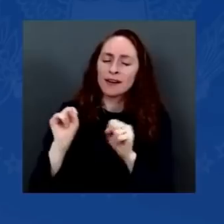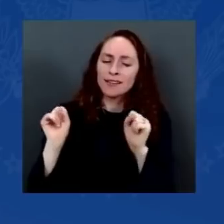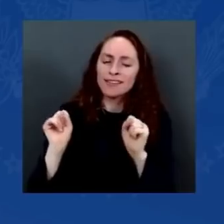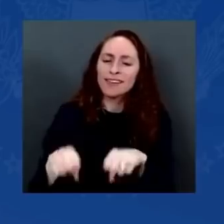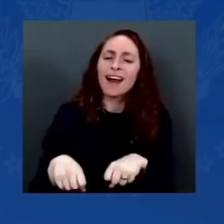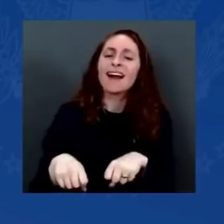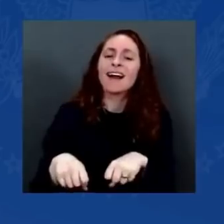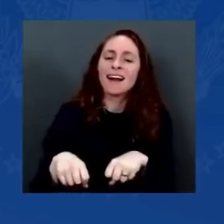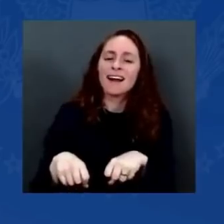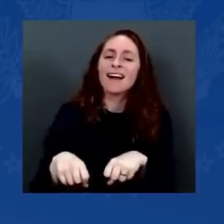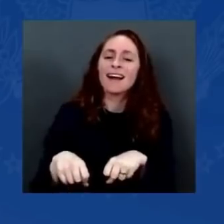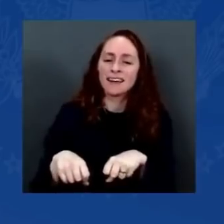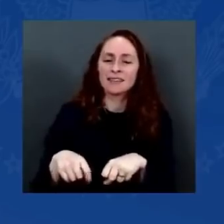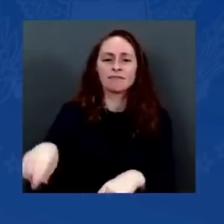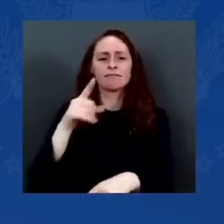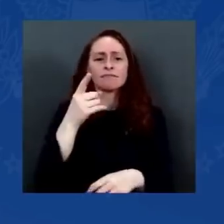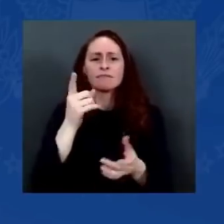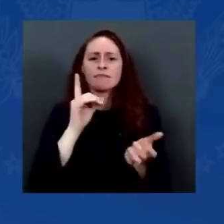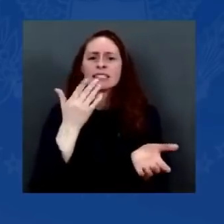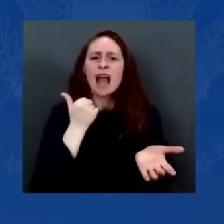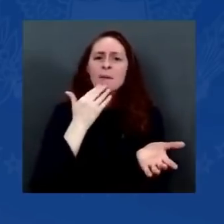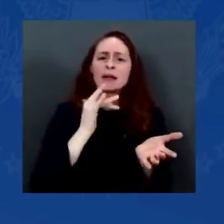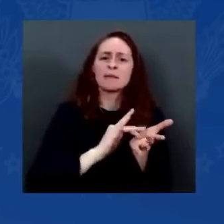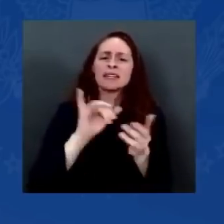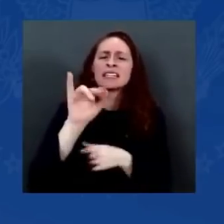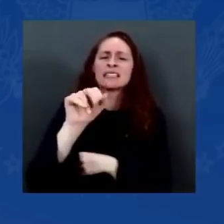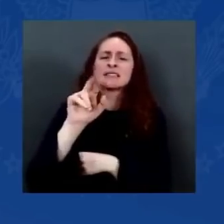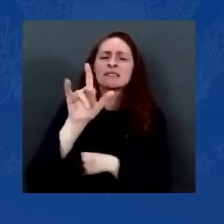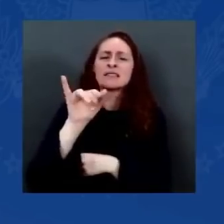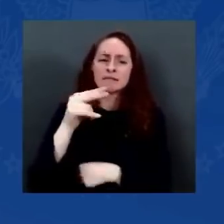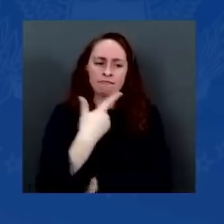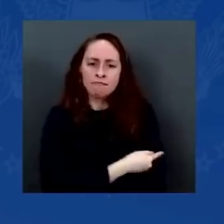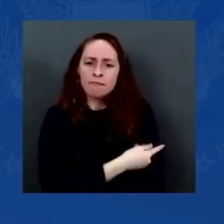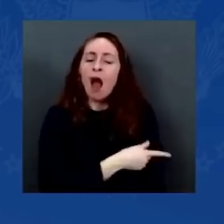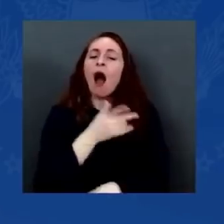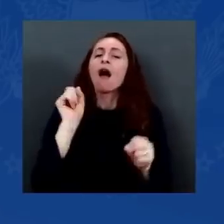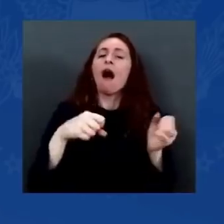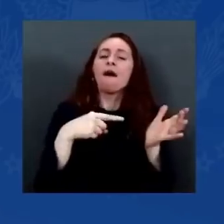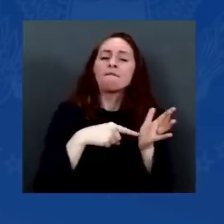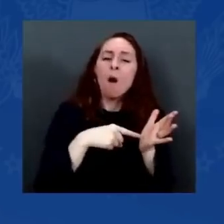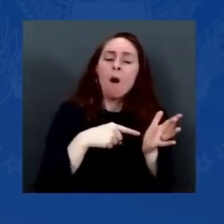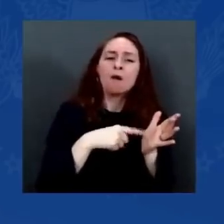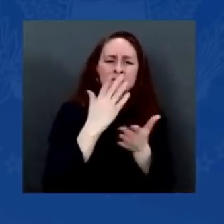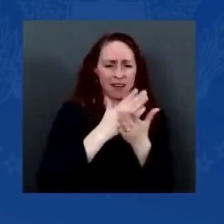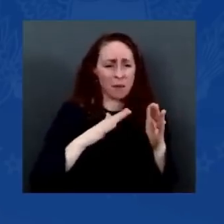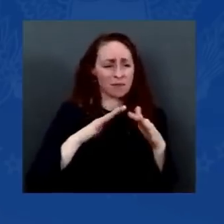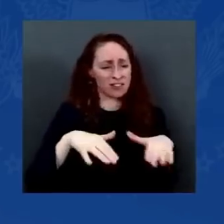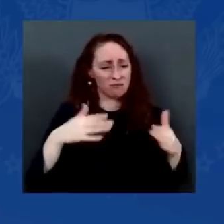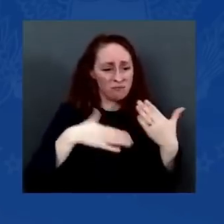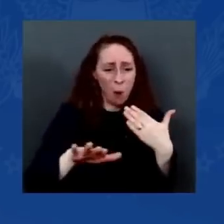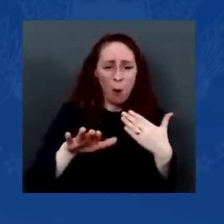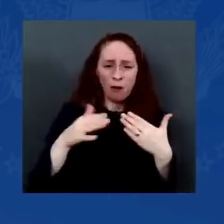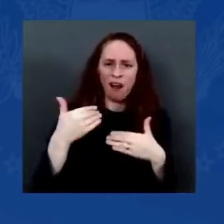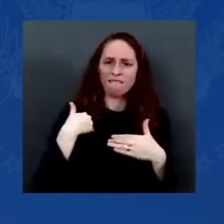situation, we got 200,000 kids with type 1 diabetes. You know what it's costing? It cost somewhere between 10 cents